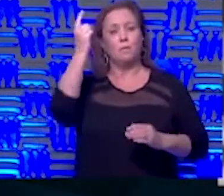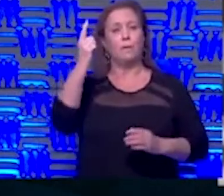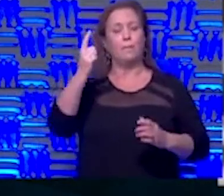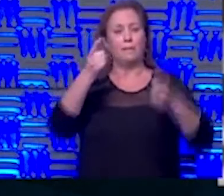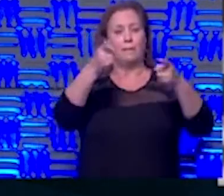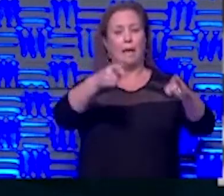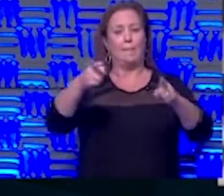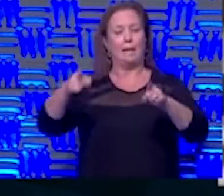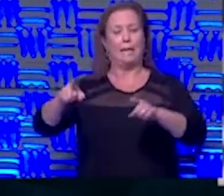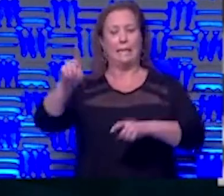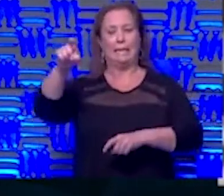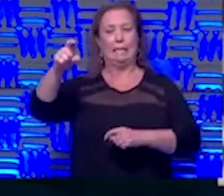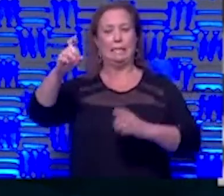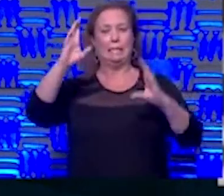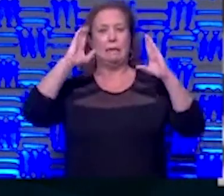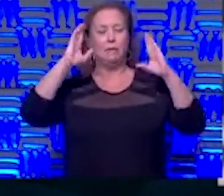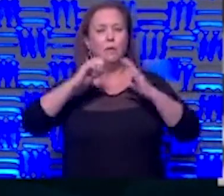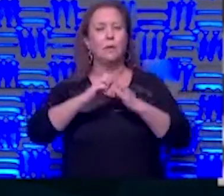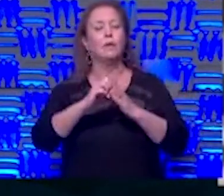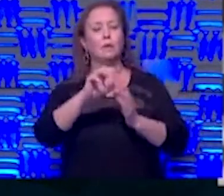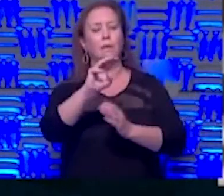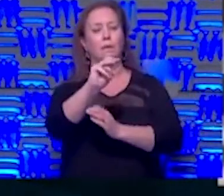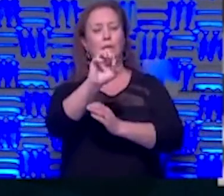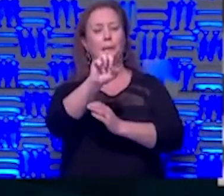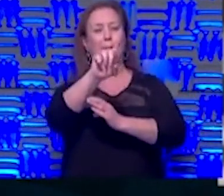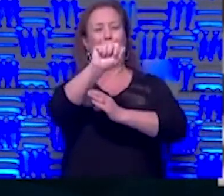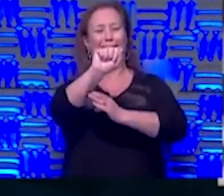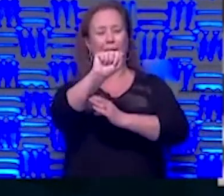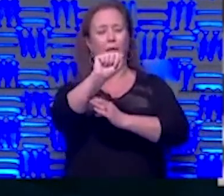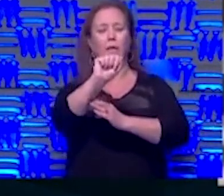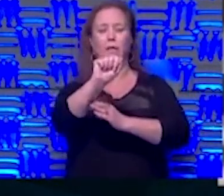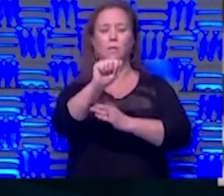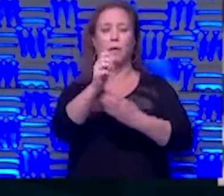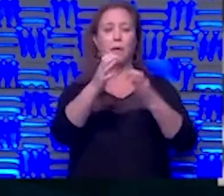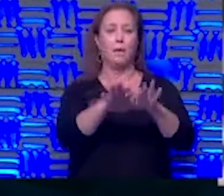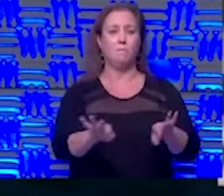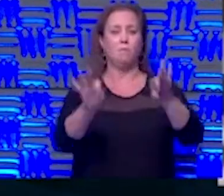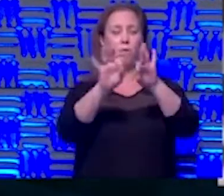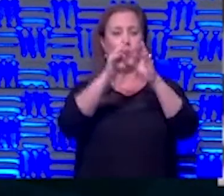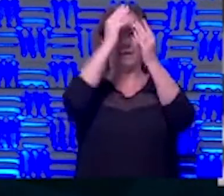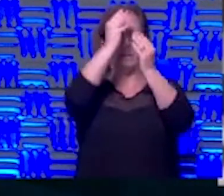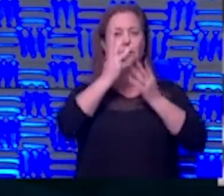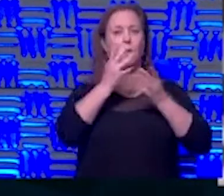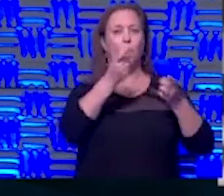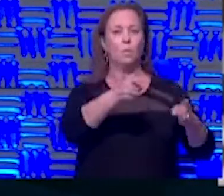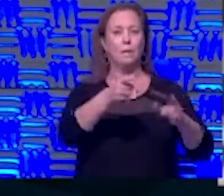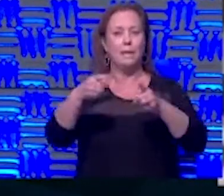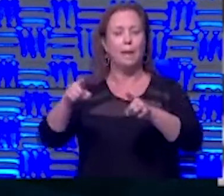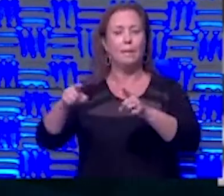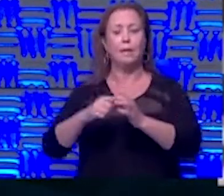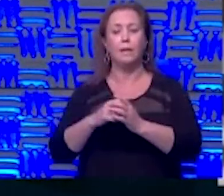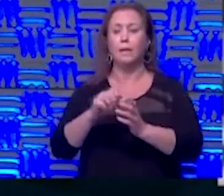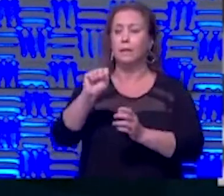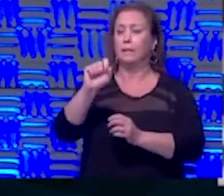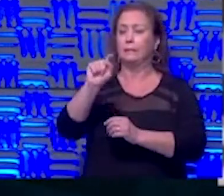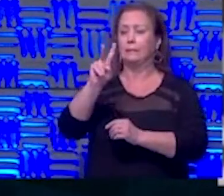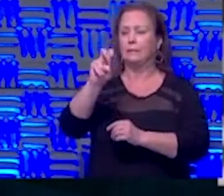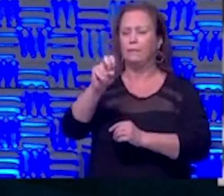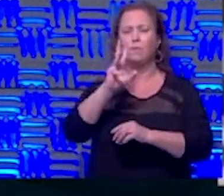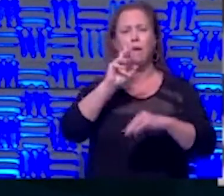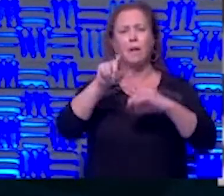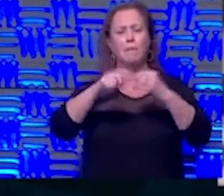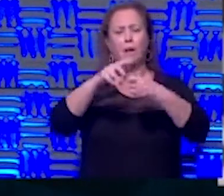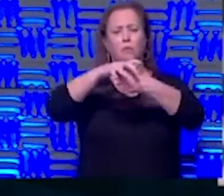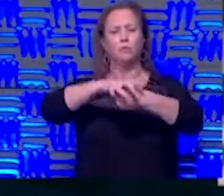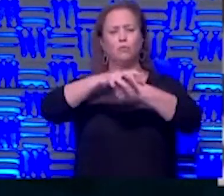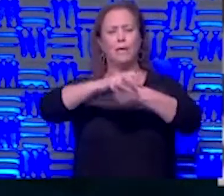attention, and the media serves a very useful purpose in bringing these topics to us. I would say you started, Steve, with your comments about stress